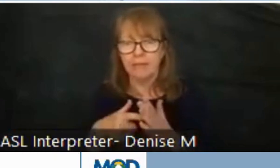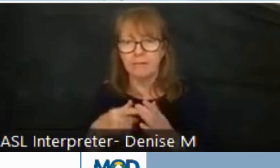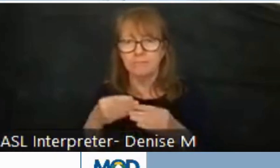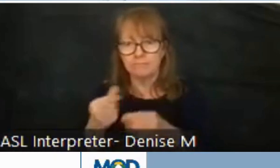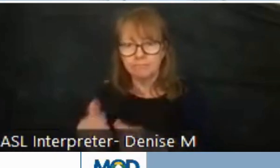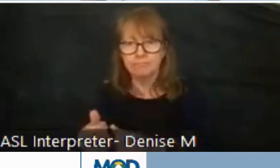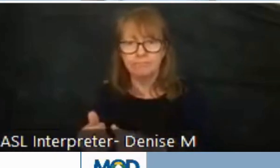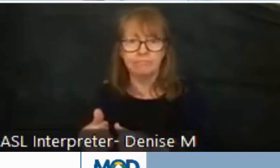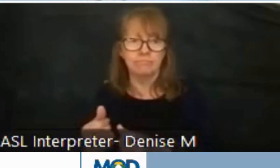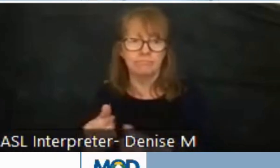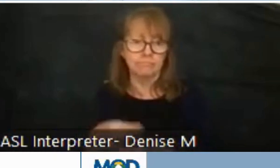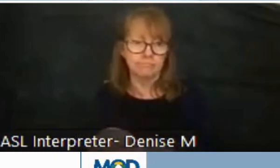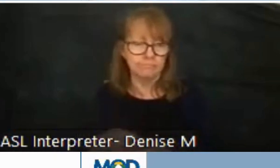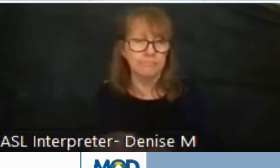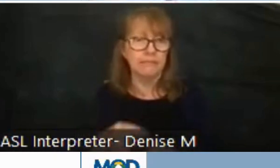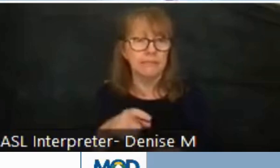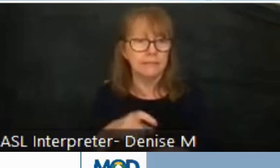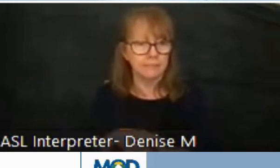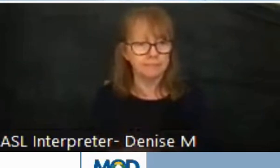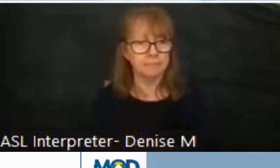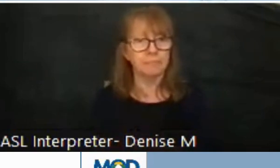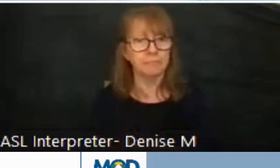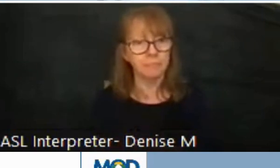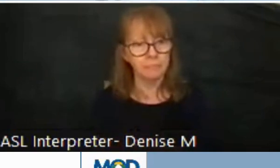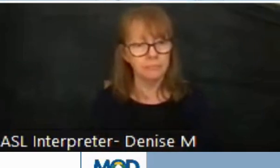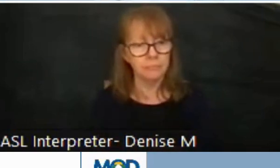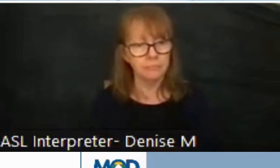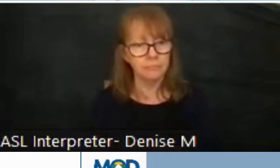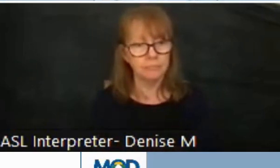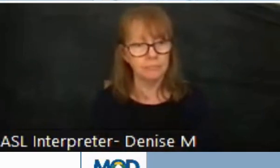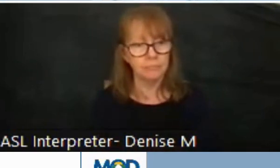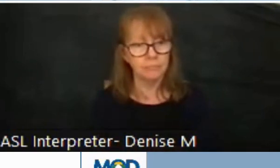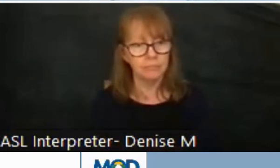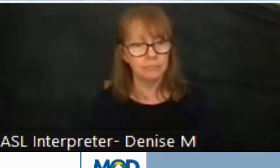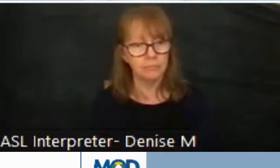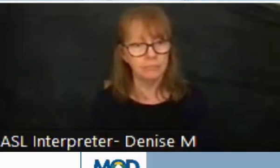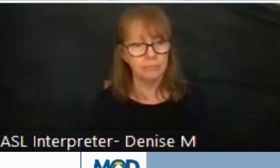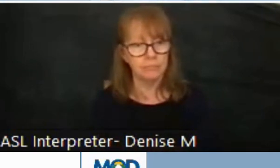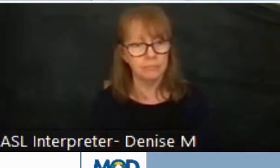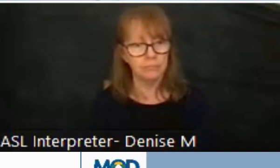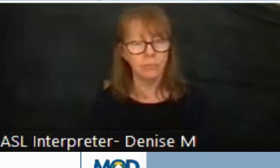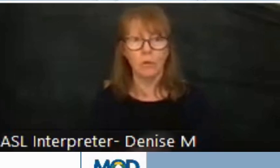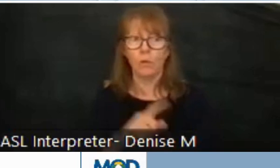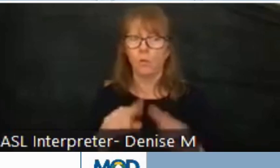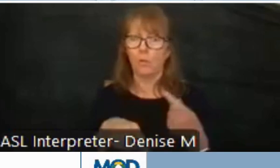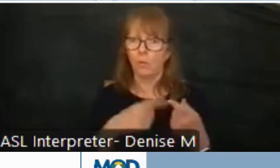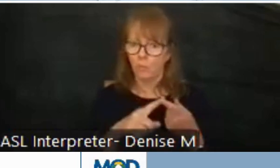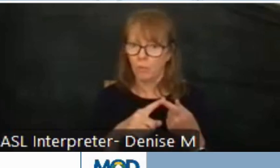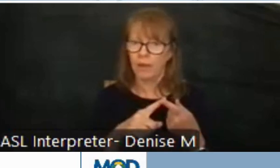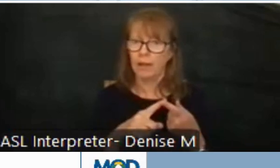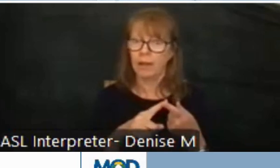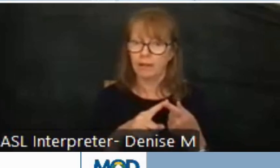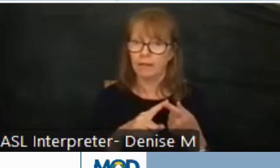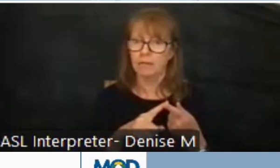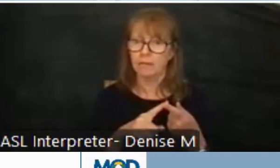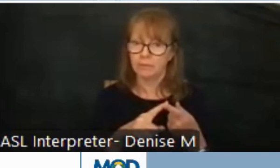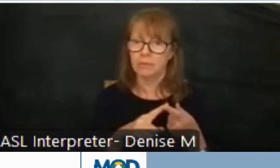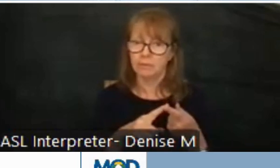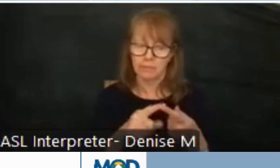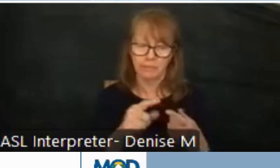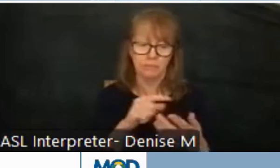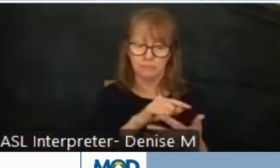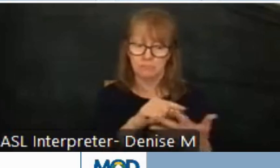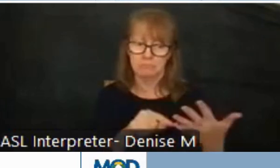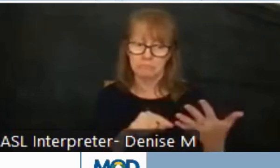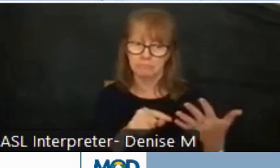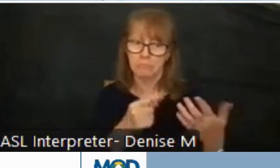So once you have one or more solutions that would be effective, you want to evaluate whether they would be considered reasonable, so you